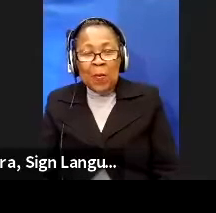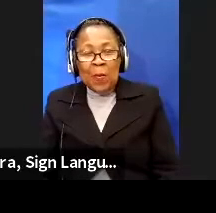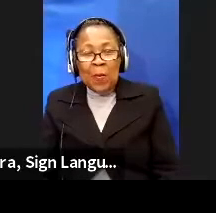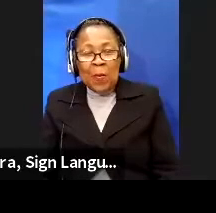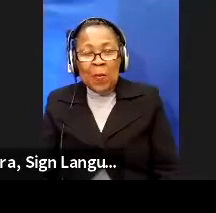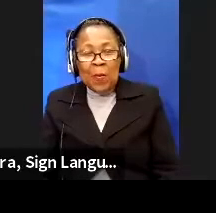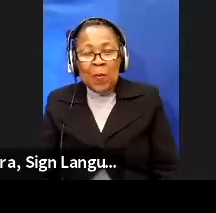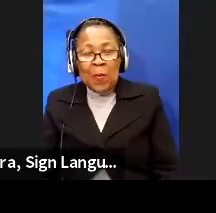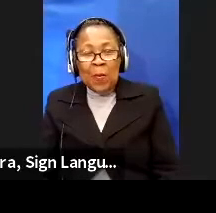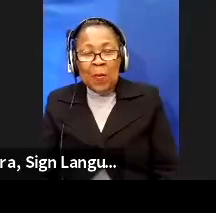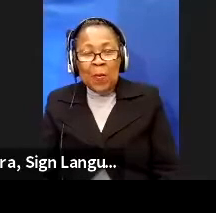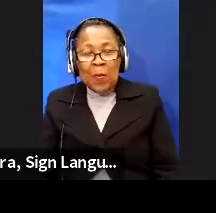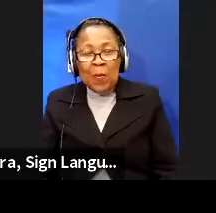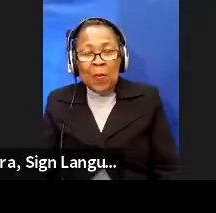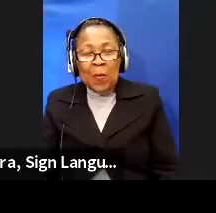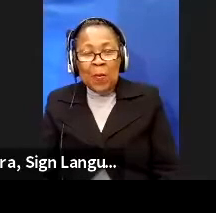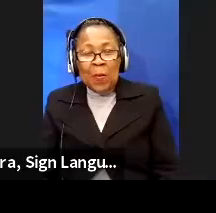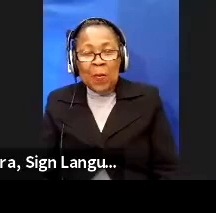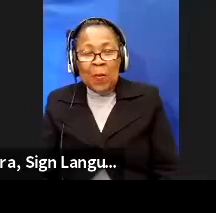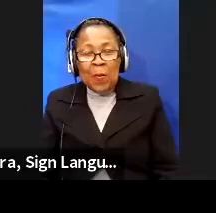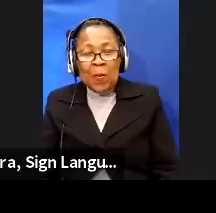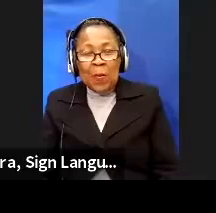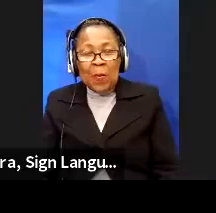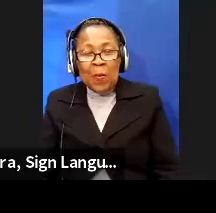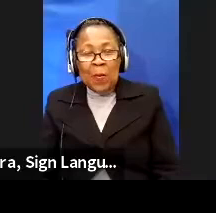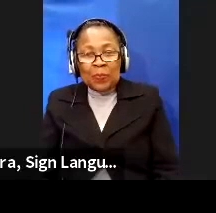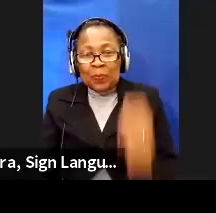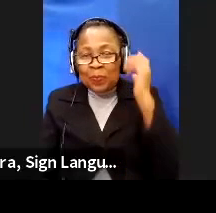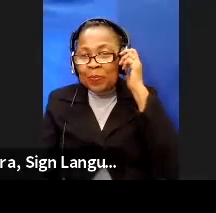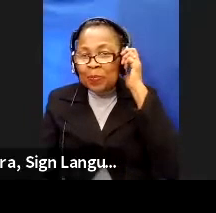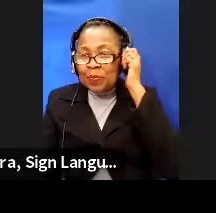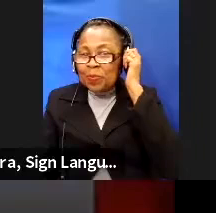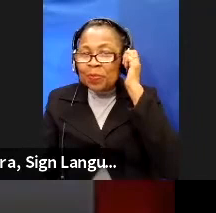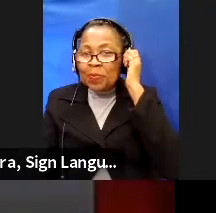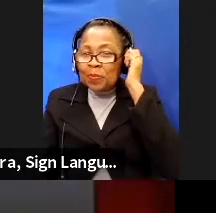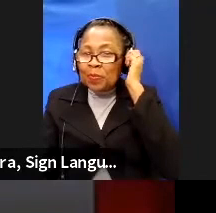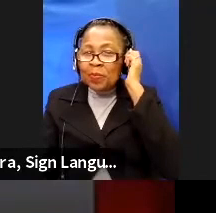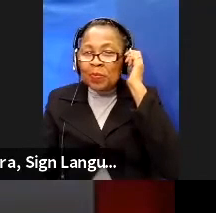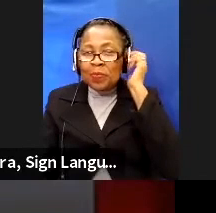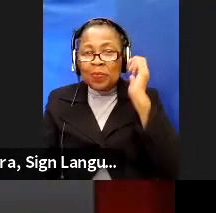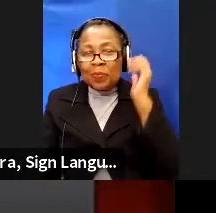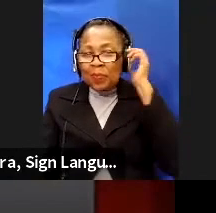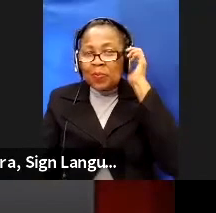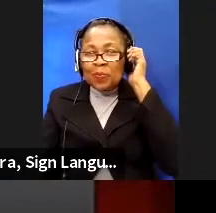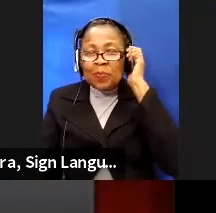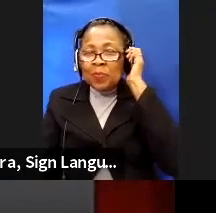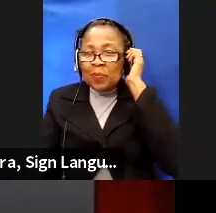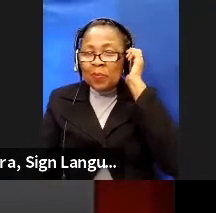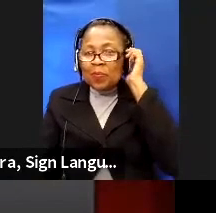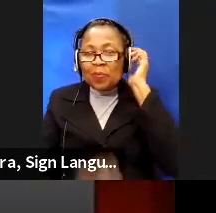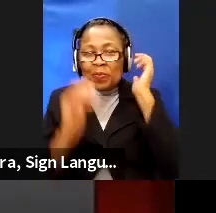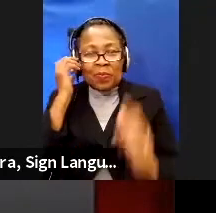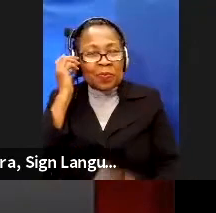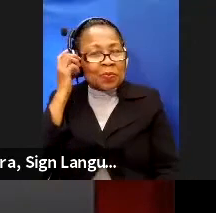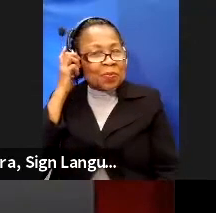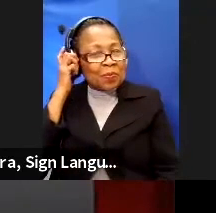left 3/4 of screen. At top right is mini video of ASL interpreter signing. Title, Front End and Back End Best Practices for Serving Patrons Who Are Deaf